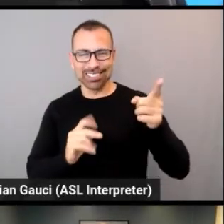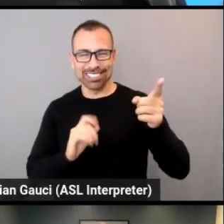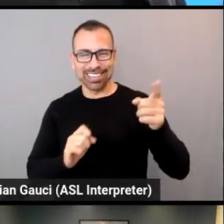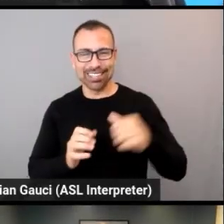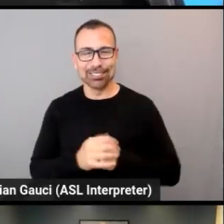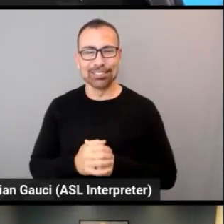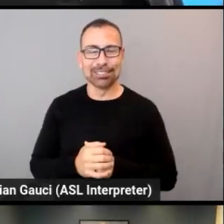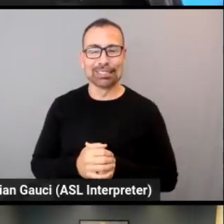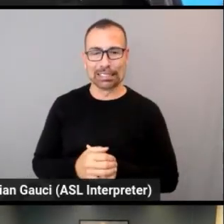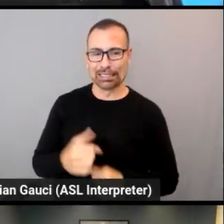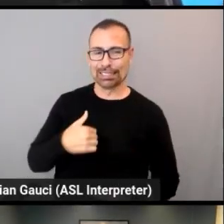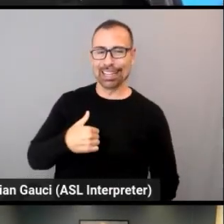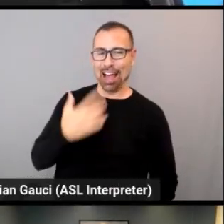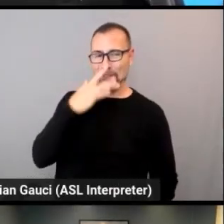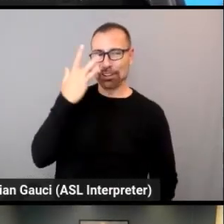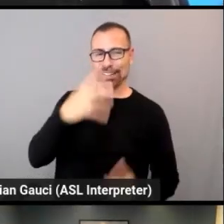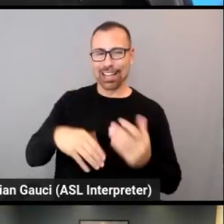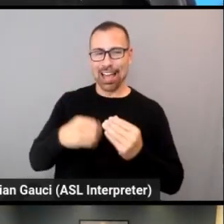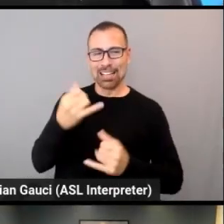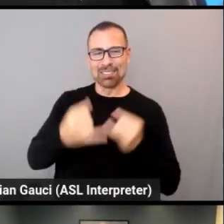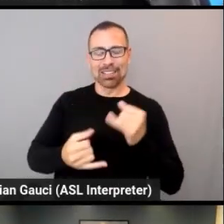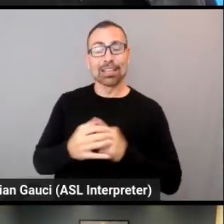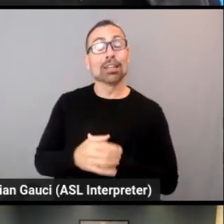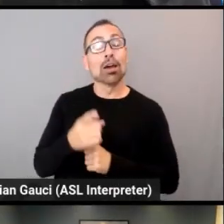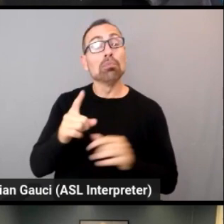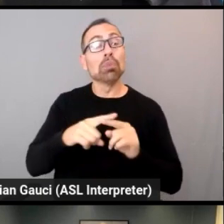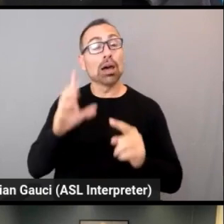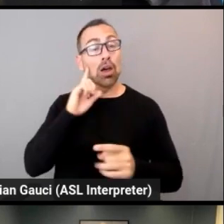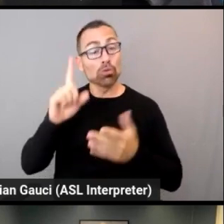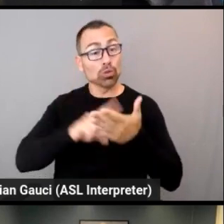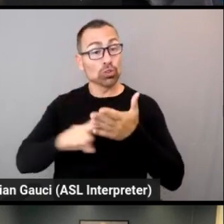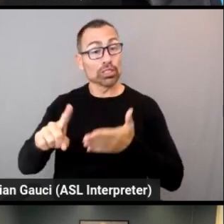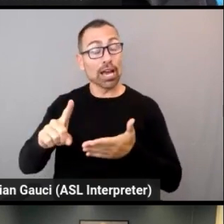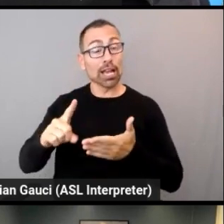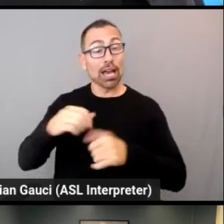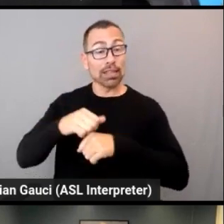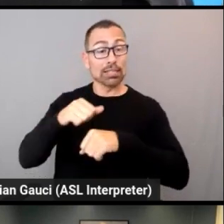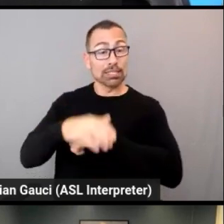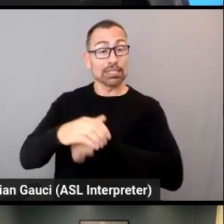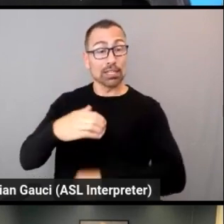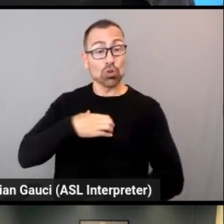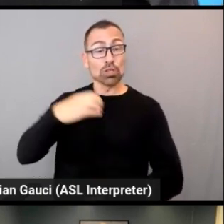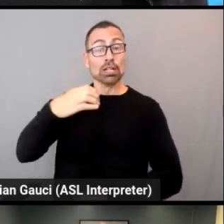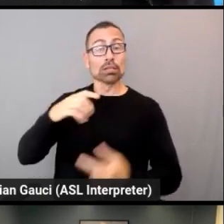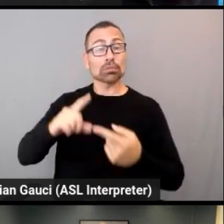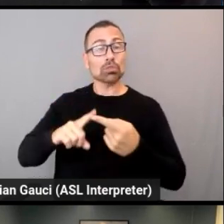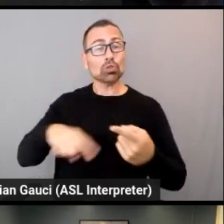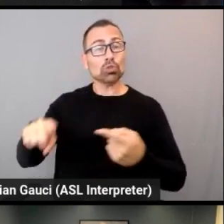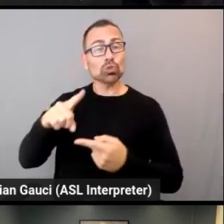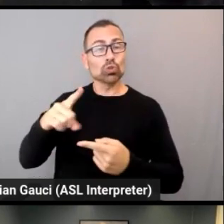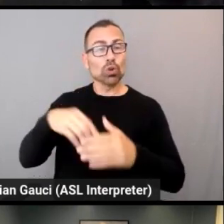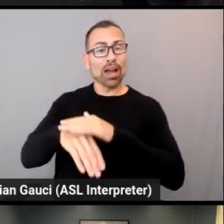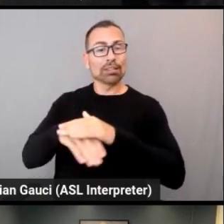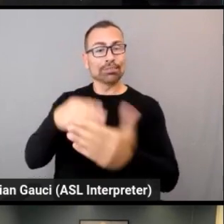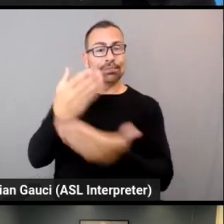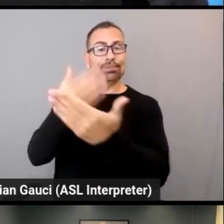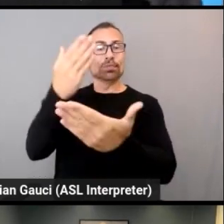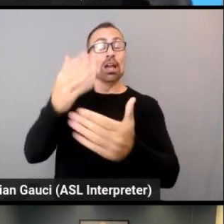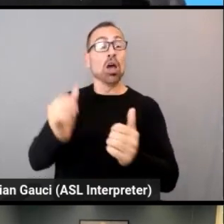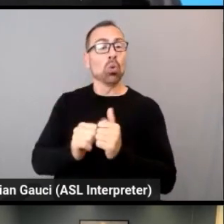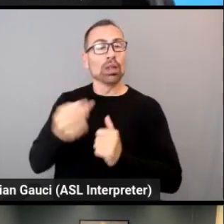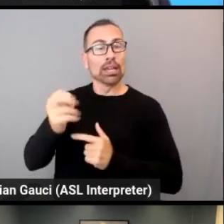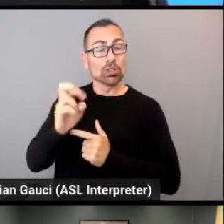Forgot something at the end. That is going to check and then send those claims to verified access. And with the policy, with the HR